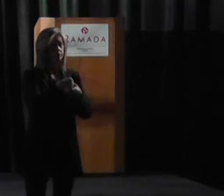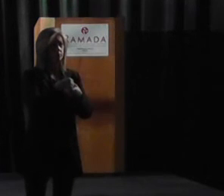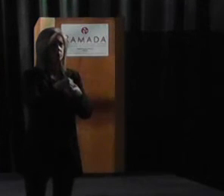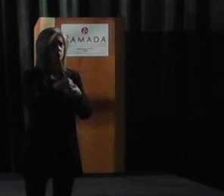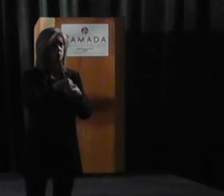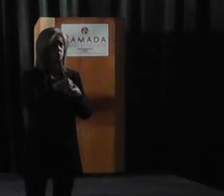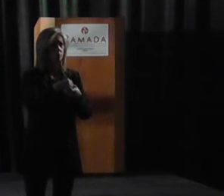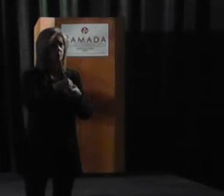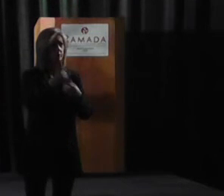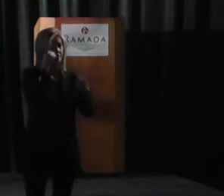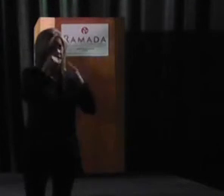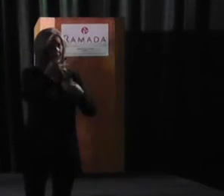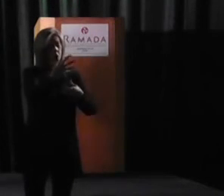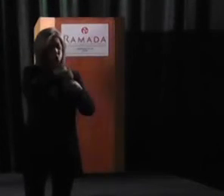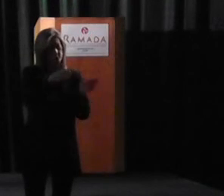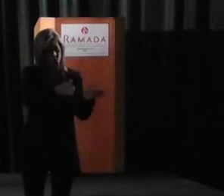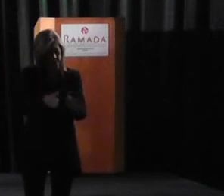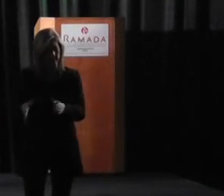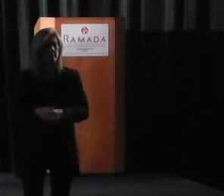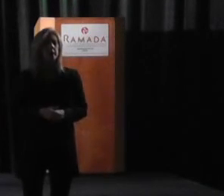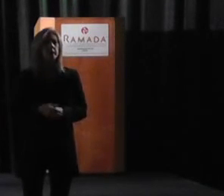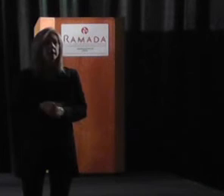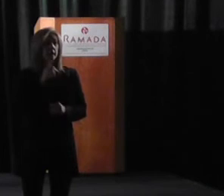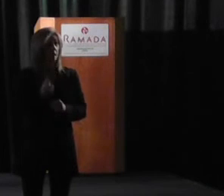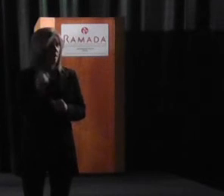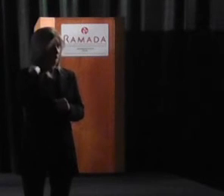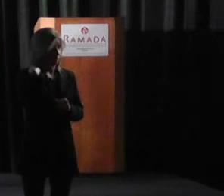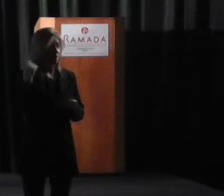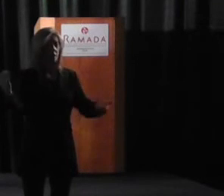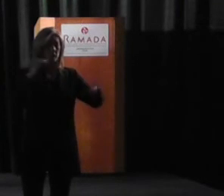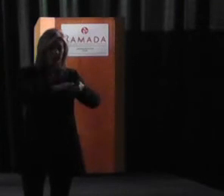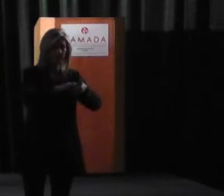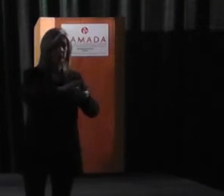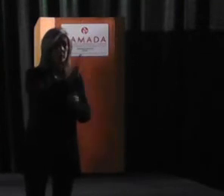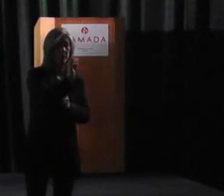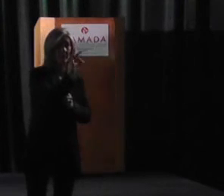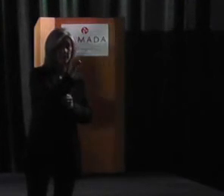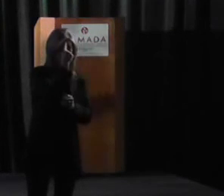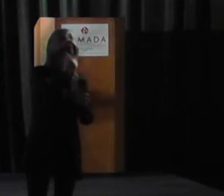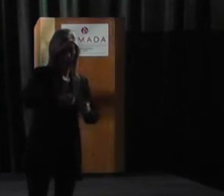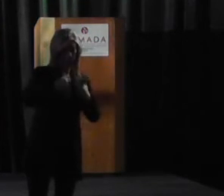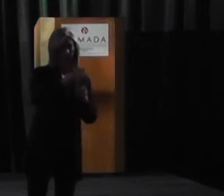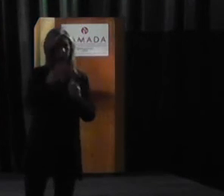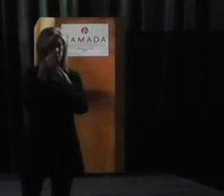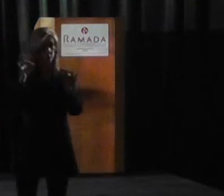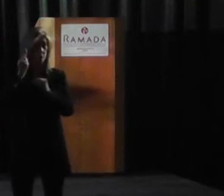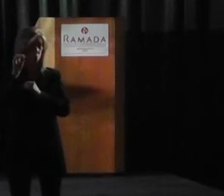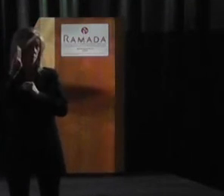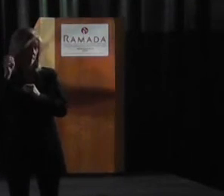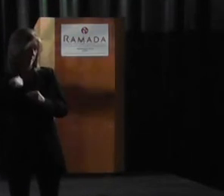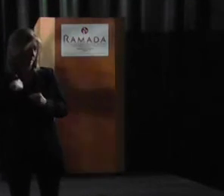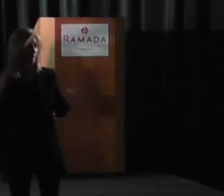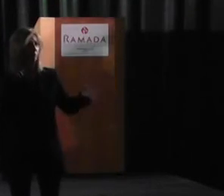Last year, the center created Move and Play cards in partnership with Free to Be Me and Be Fit for Life. This is a resource package aimed